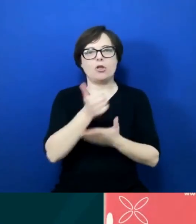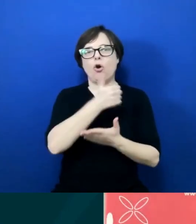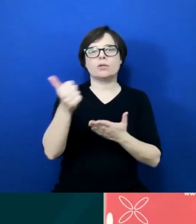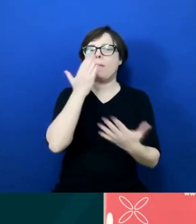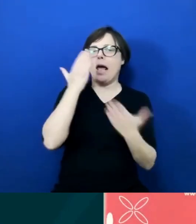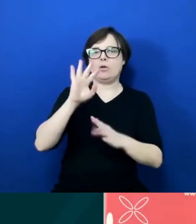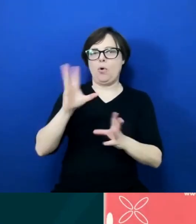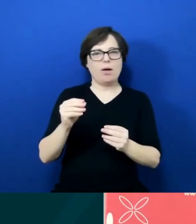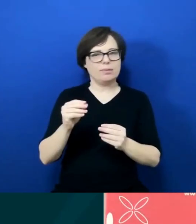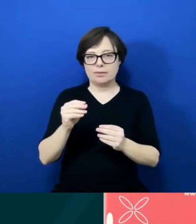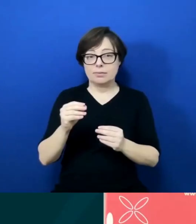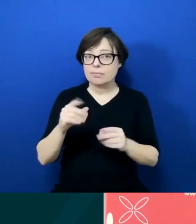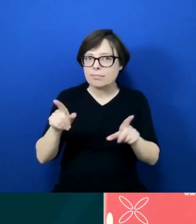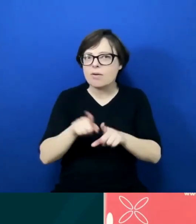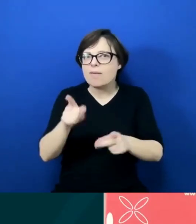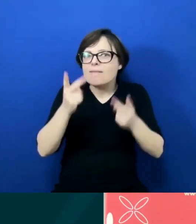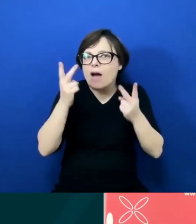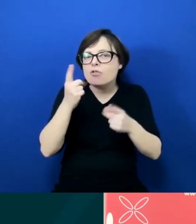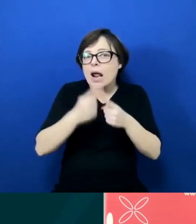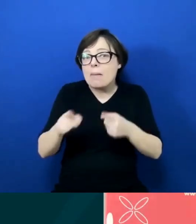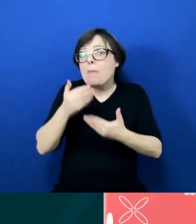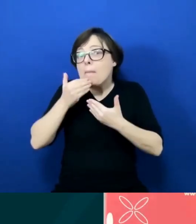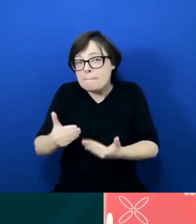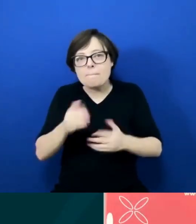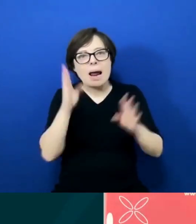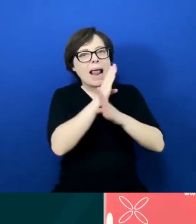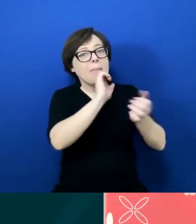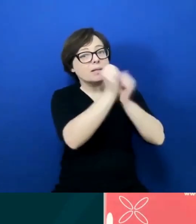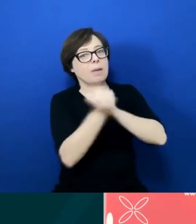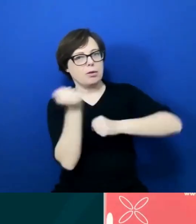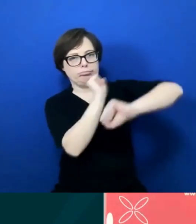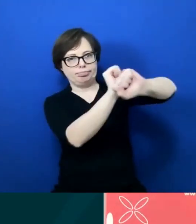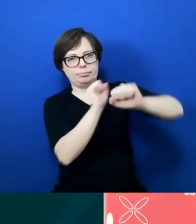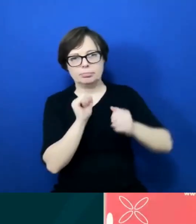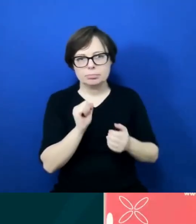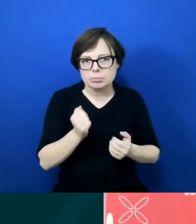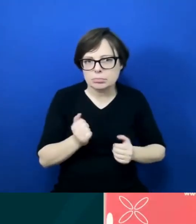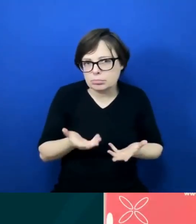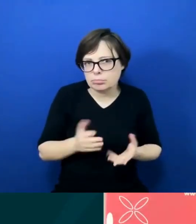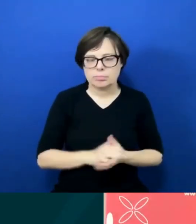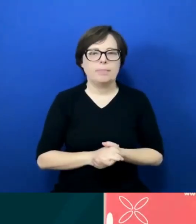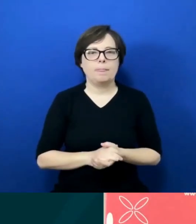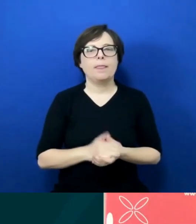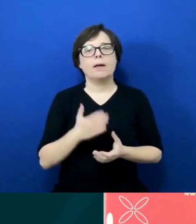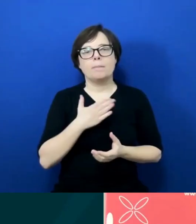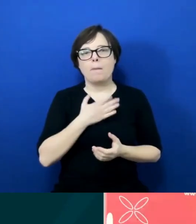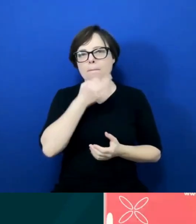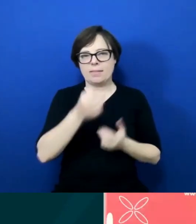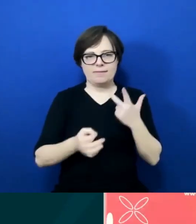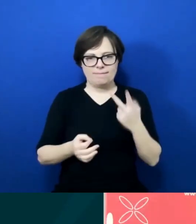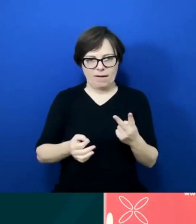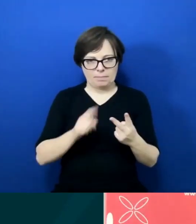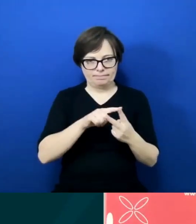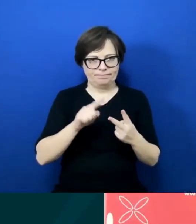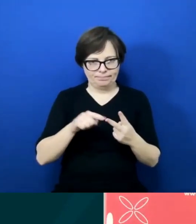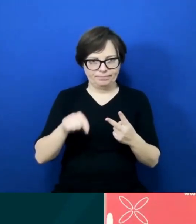no longer limited to its aesthetic function, but is an important element providing climatic resilience. We have